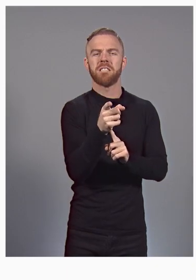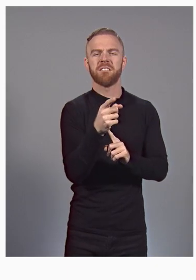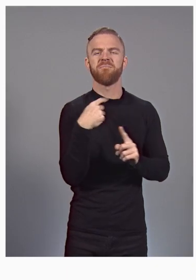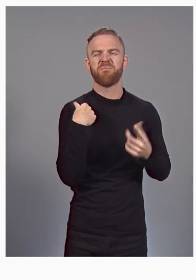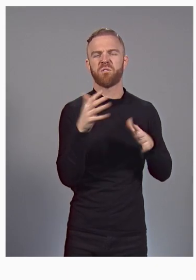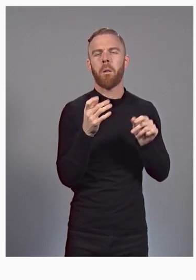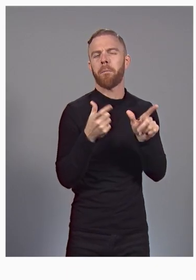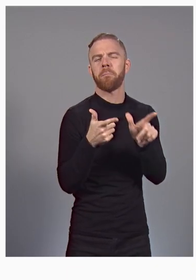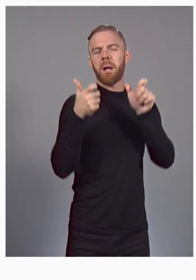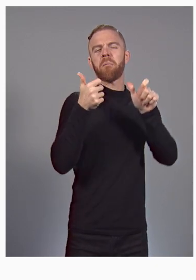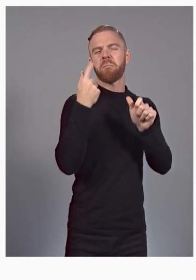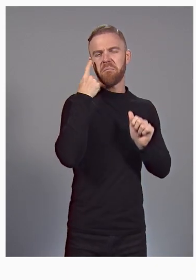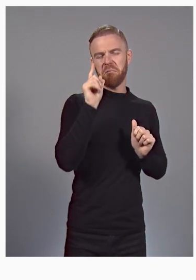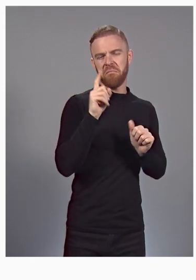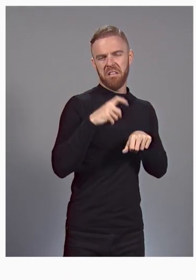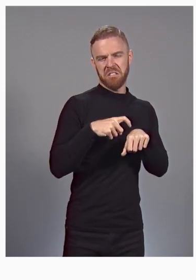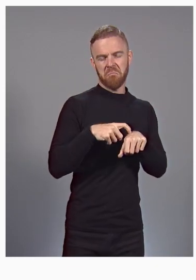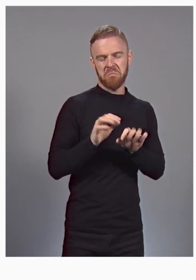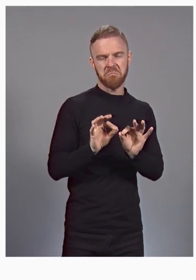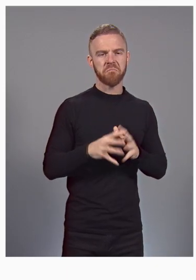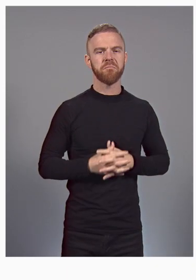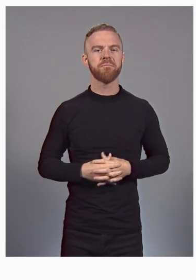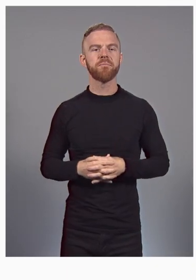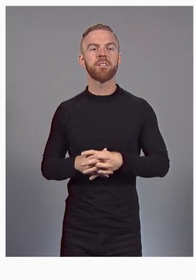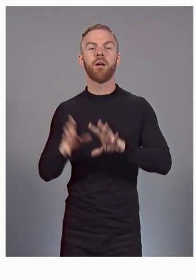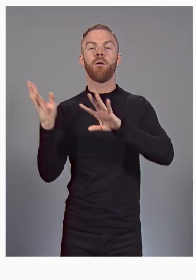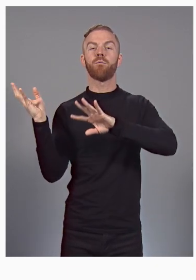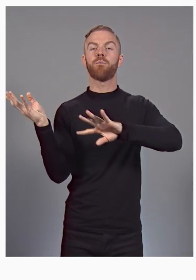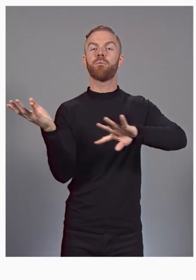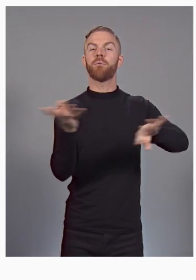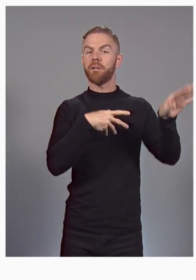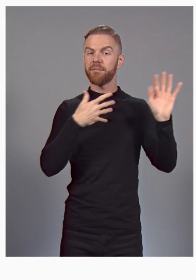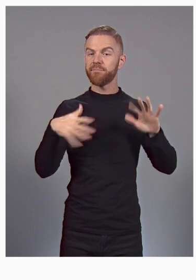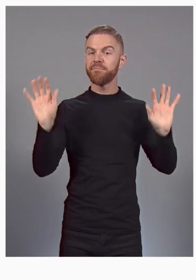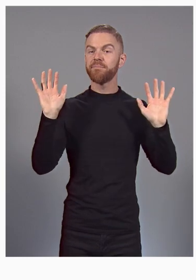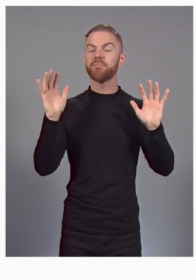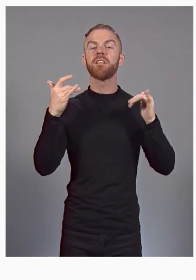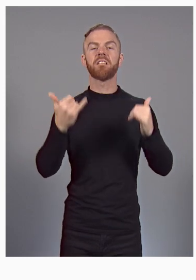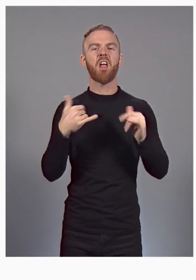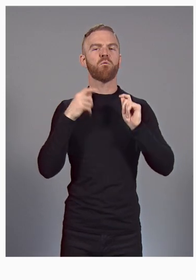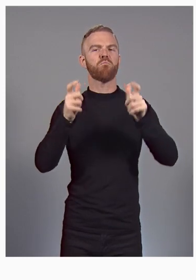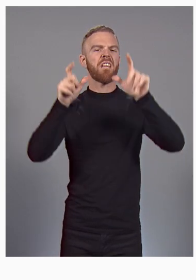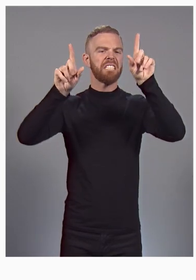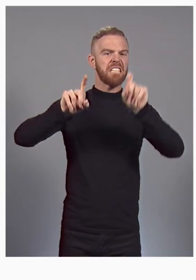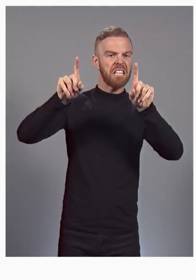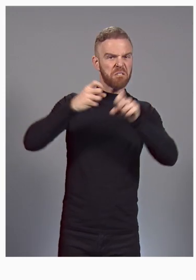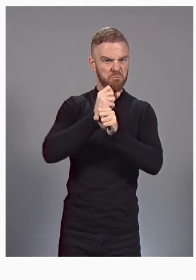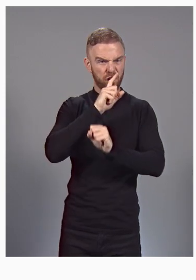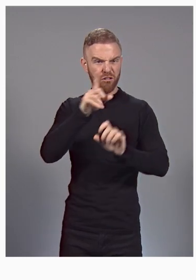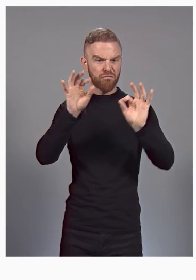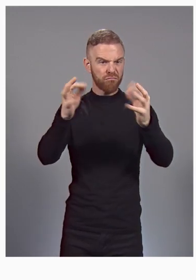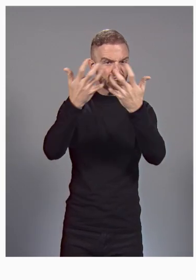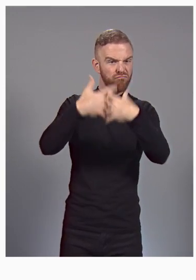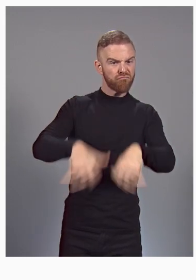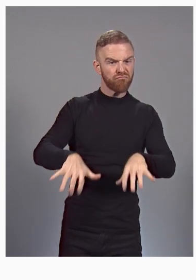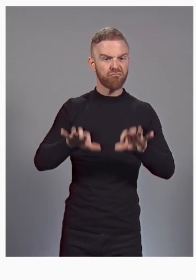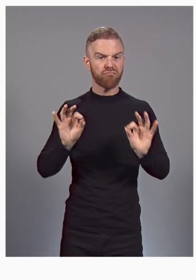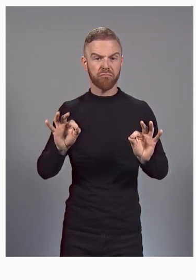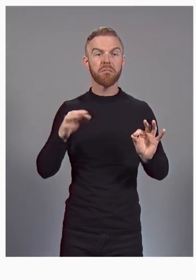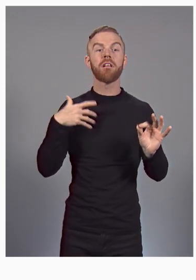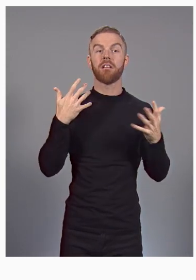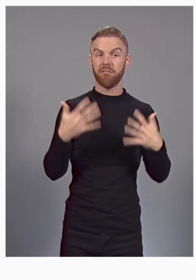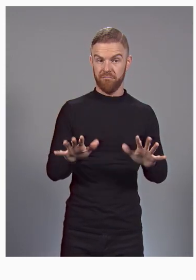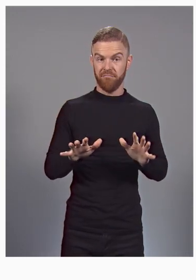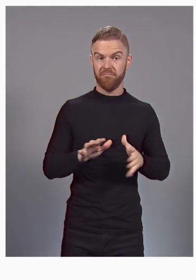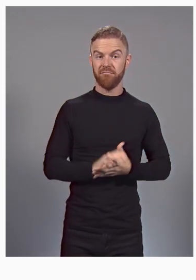up time a little bit. Once it finishes, a quick test to ensure that it will all work,